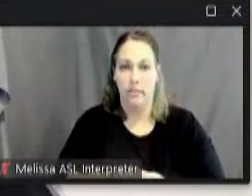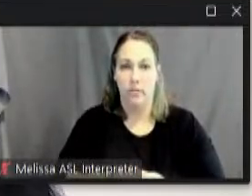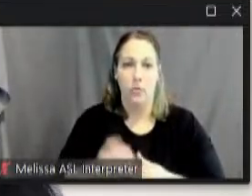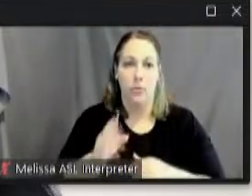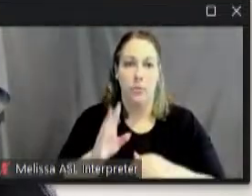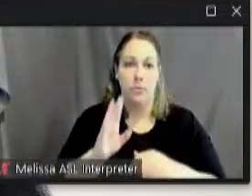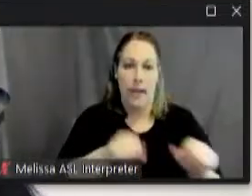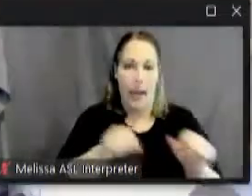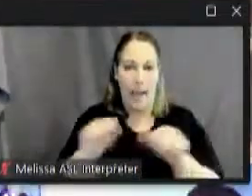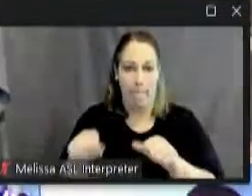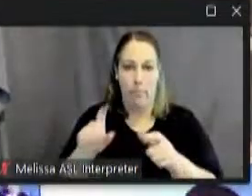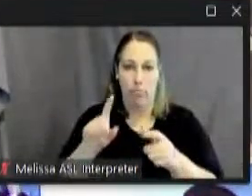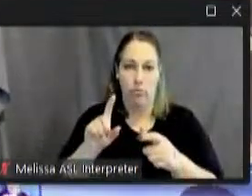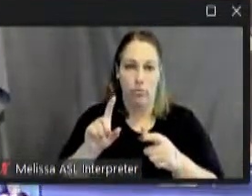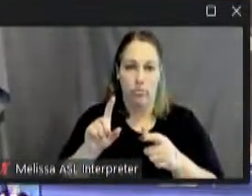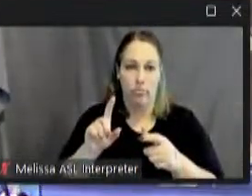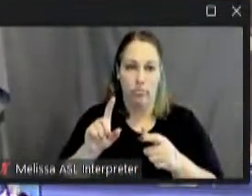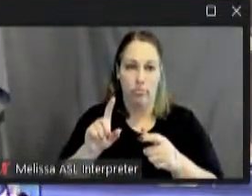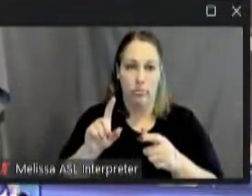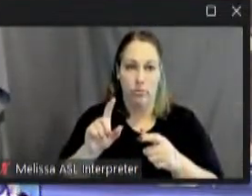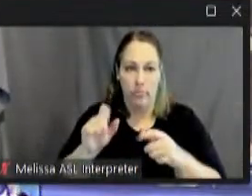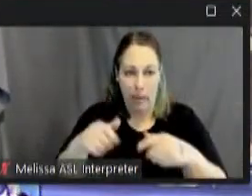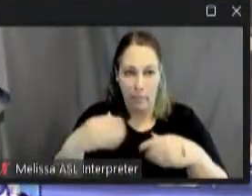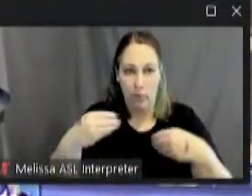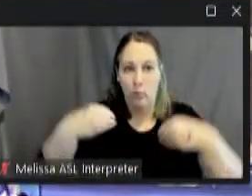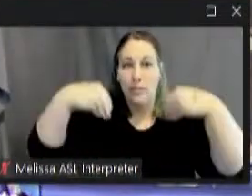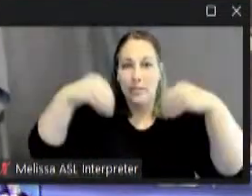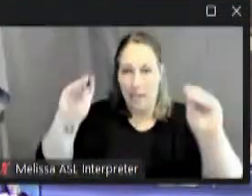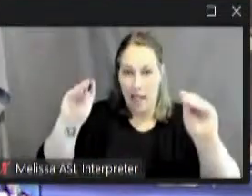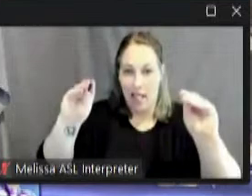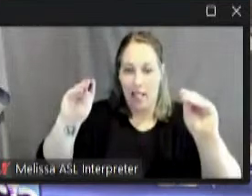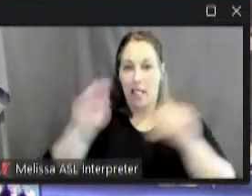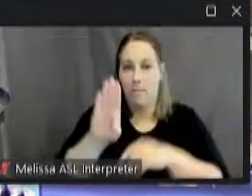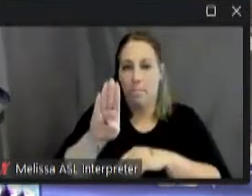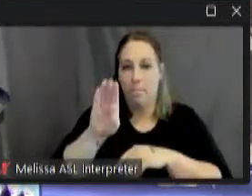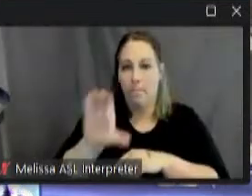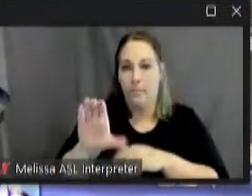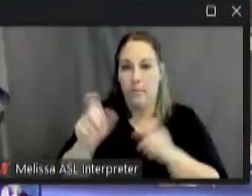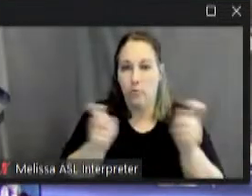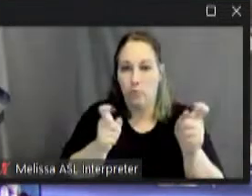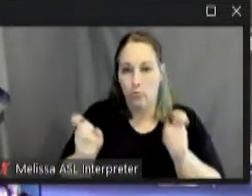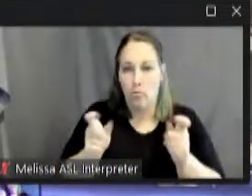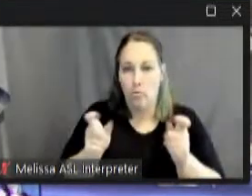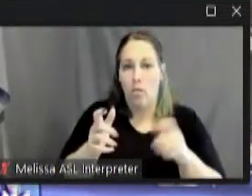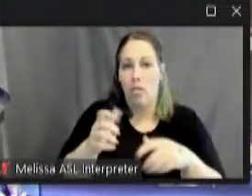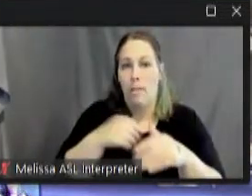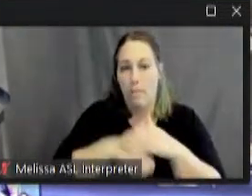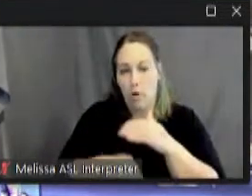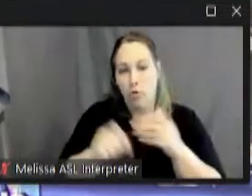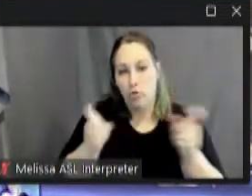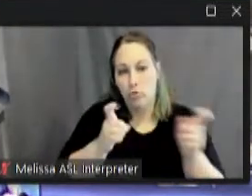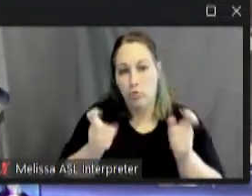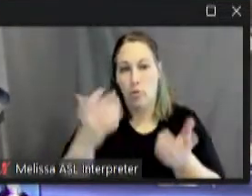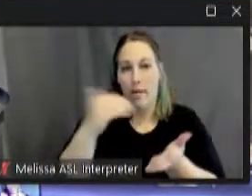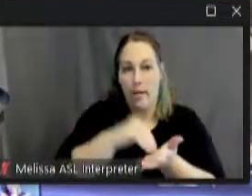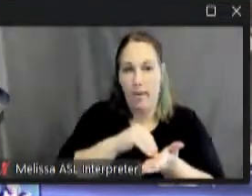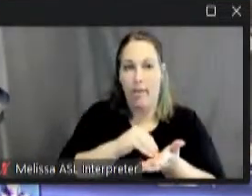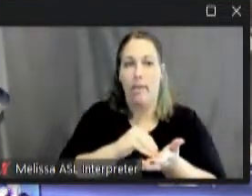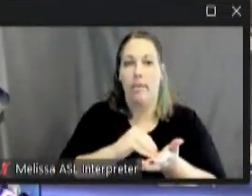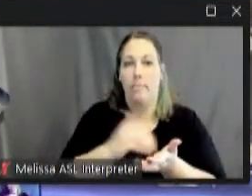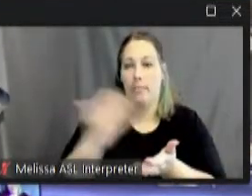sell once again contraceptive pills, which was not allowed. Thank you, Secretary Senator. I am